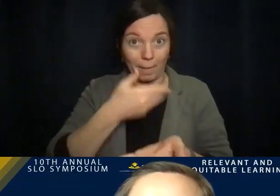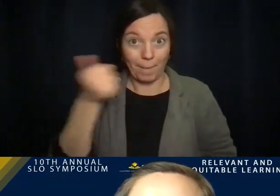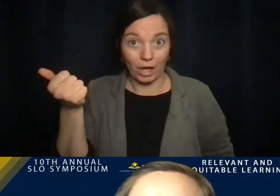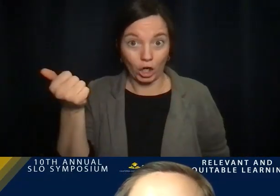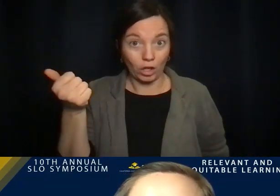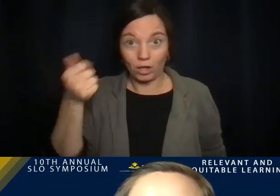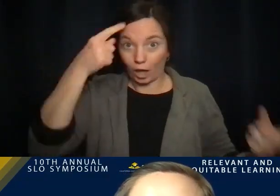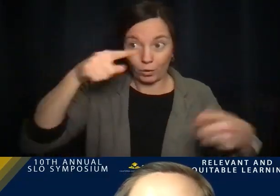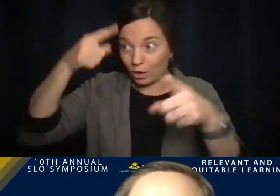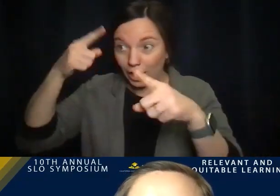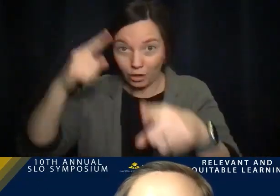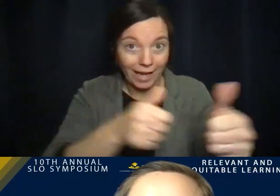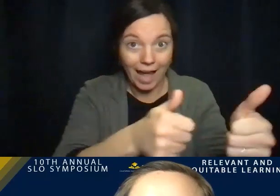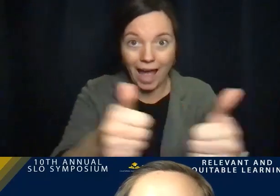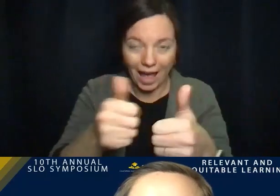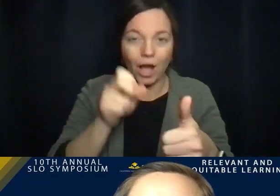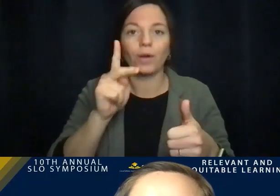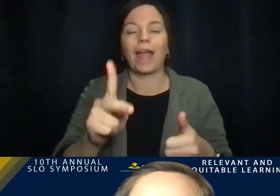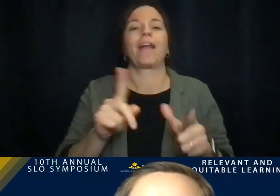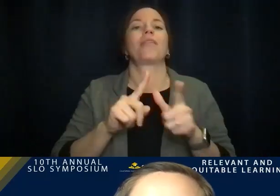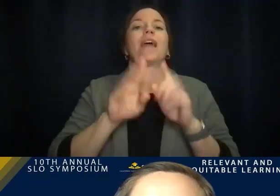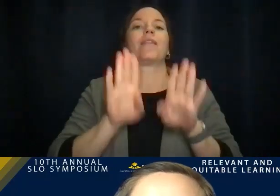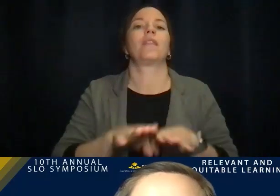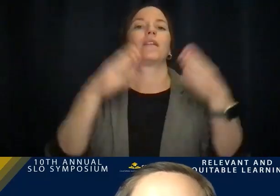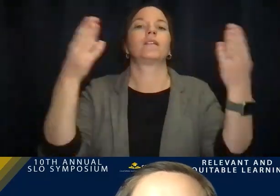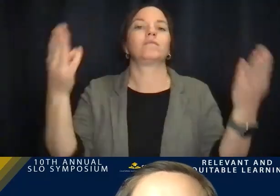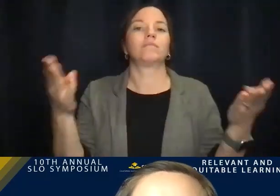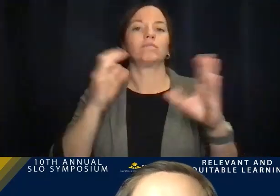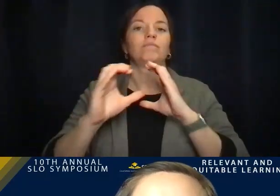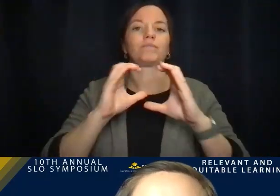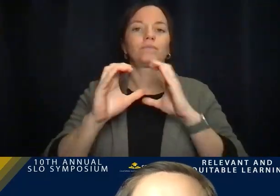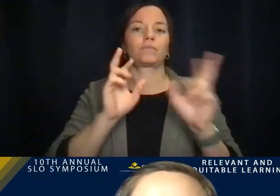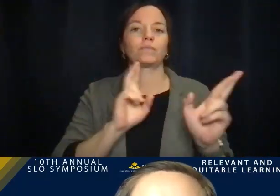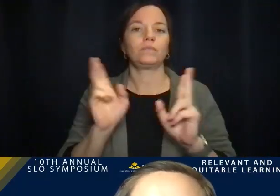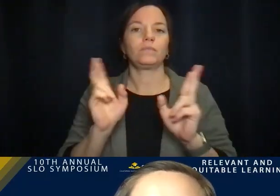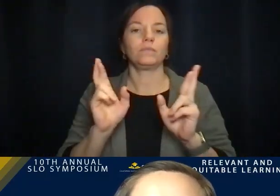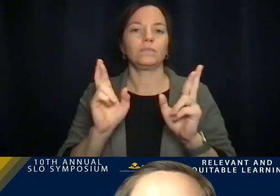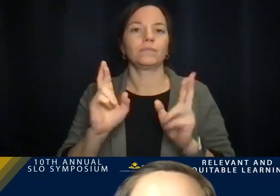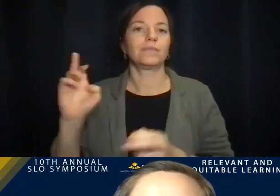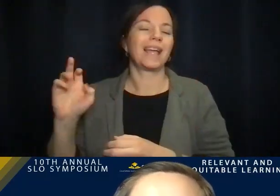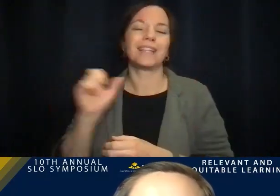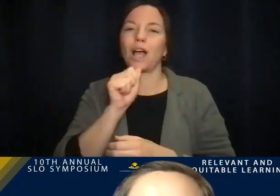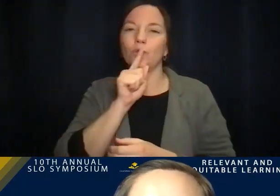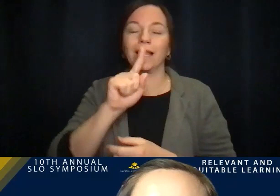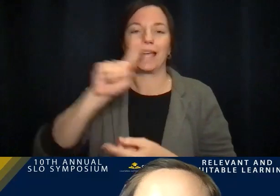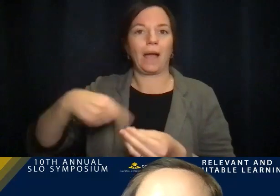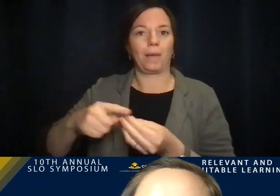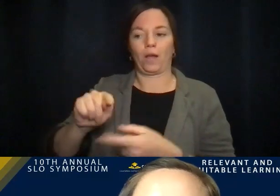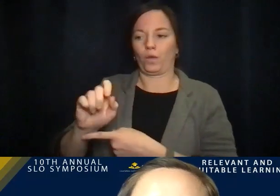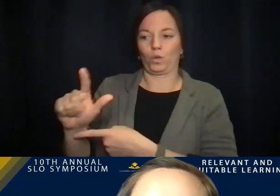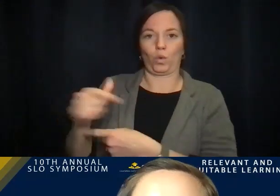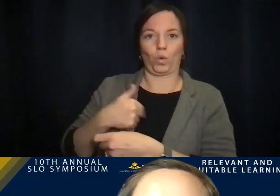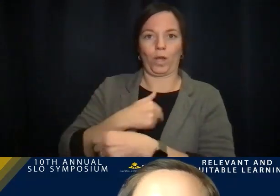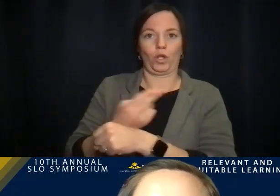you can open up that conversation. It becomes less about the tool, to come back to Rebecca's question. It becomes less about the tool